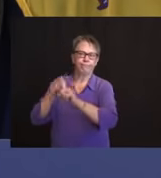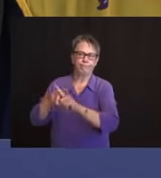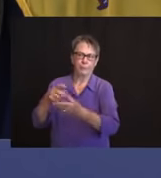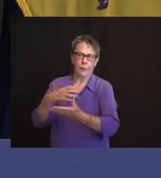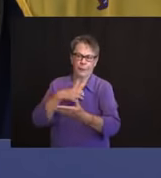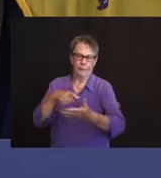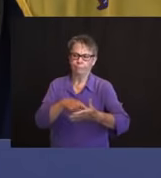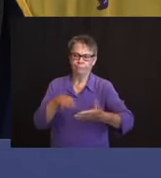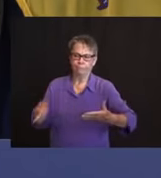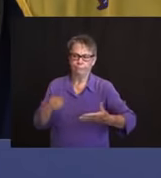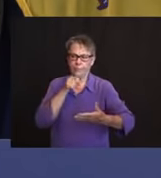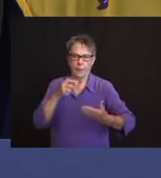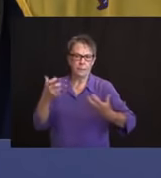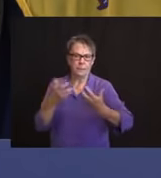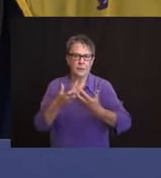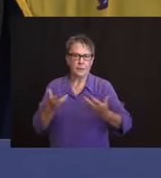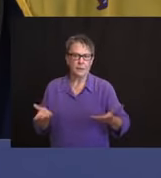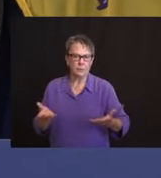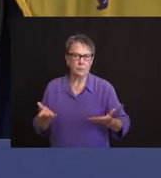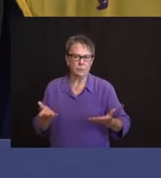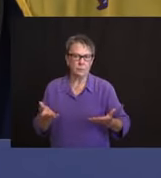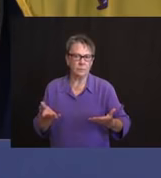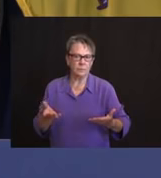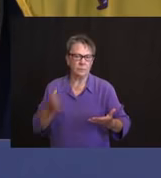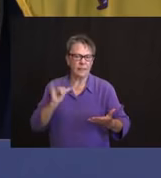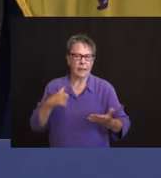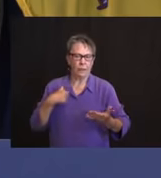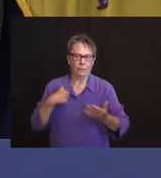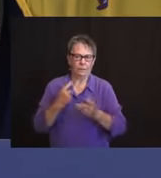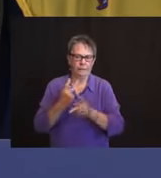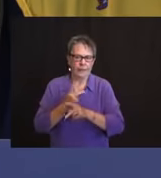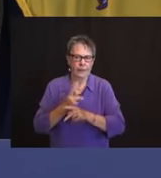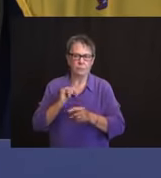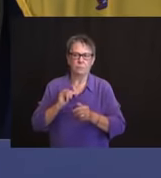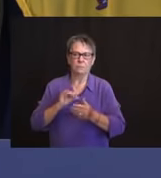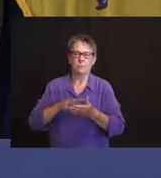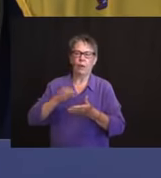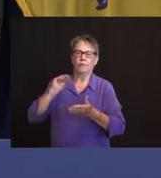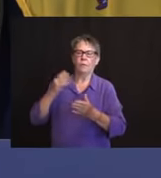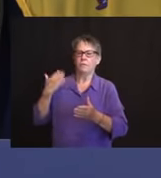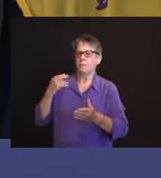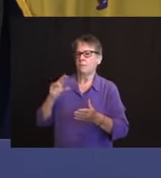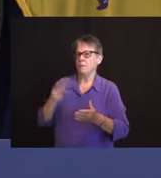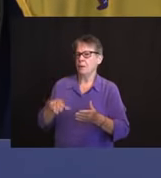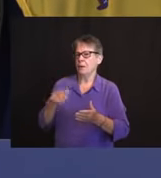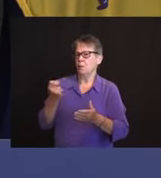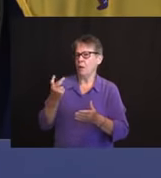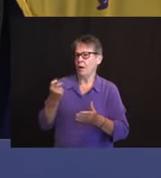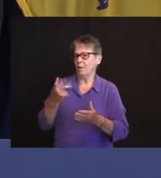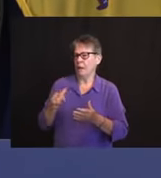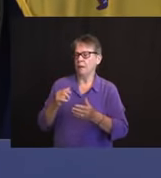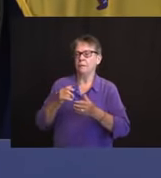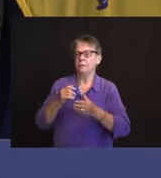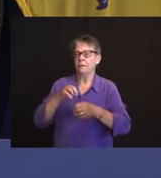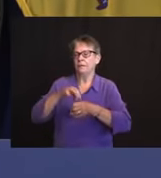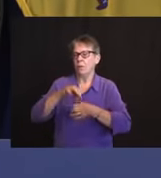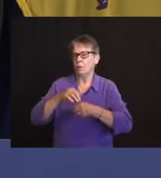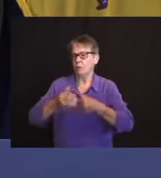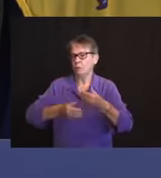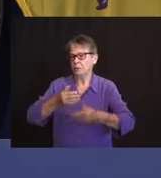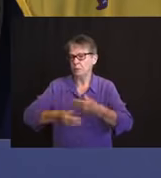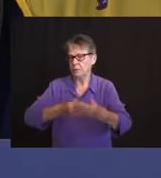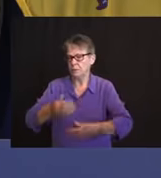been raised very seriously. We're doing everything we can to combat against any potential fraud and ensure that everyone who wants to vote can vote and can do so